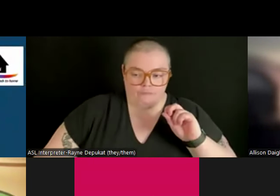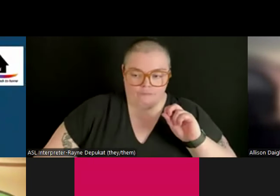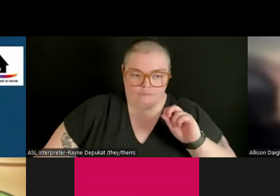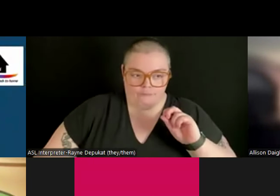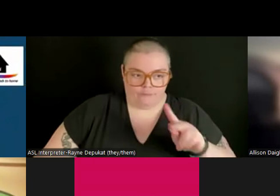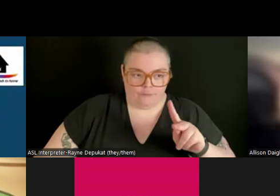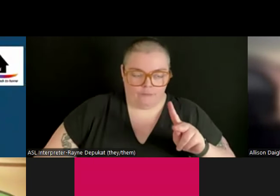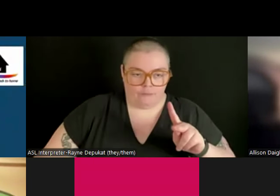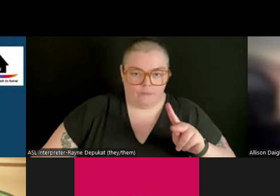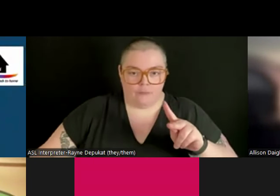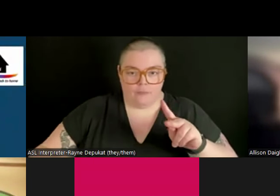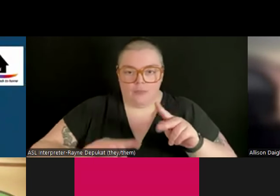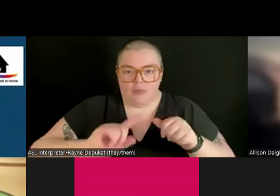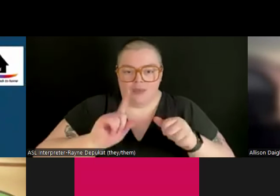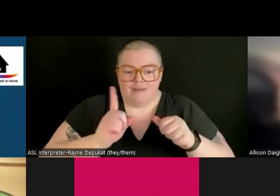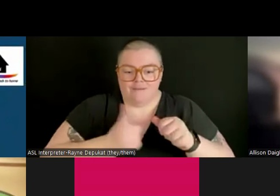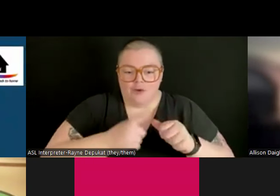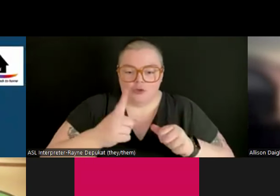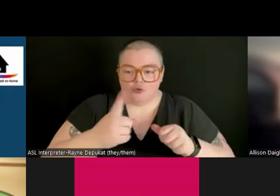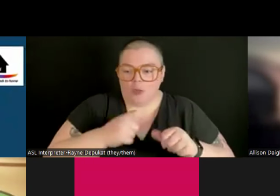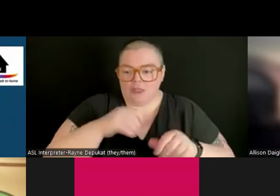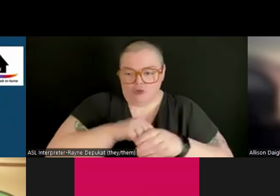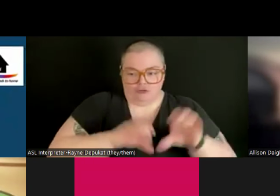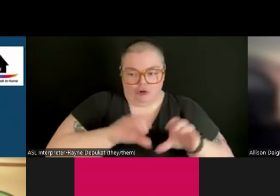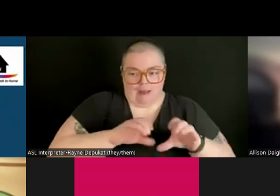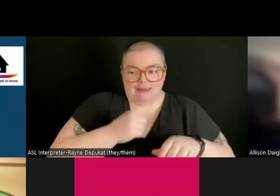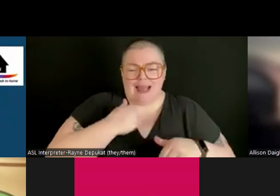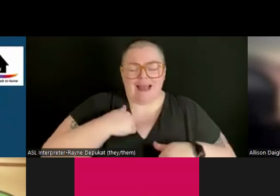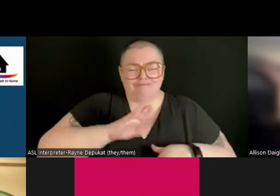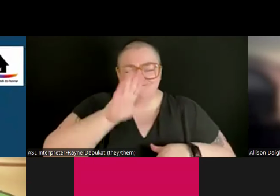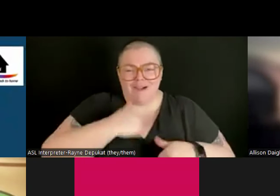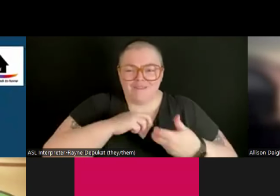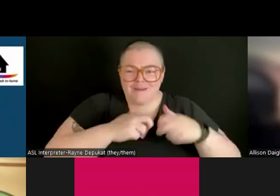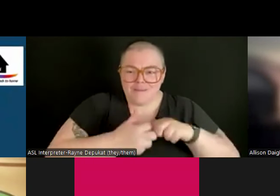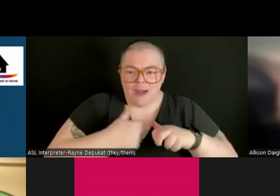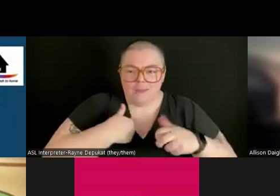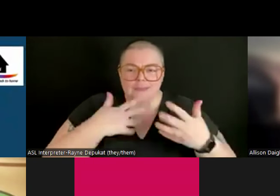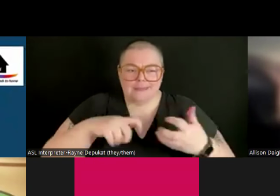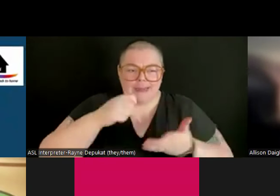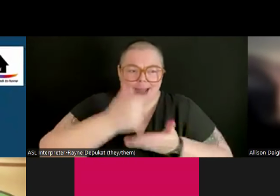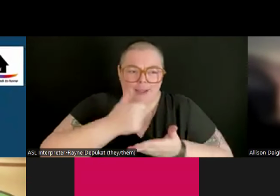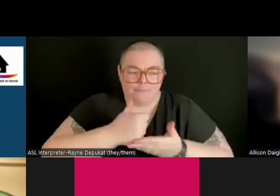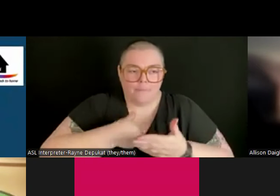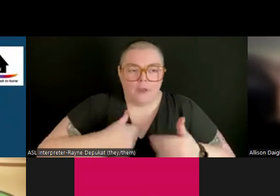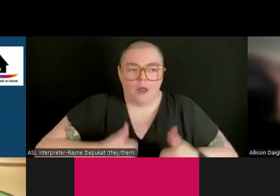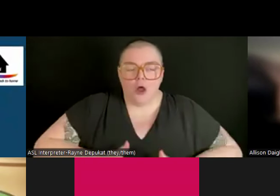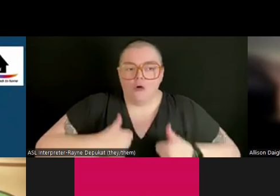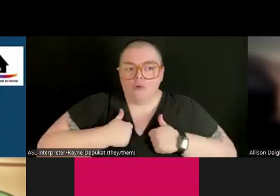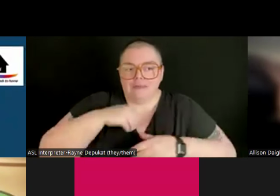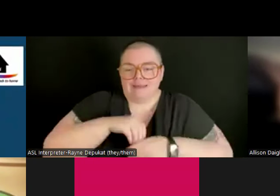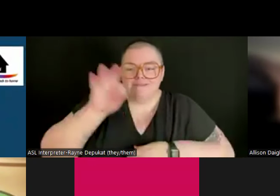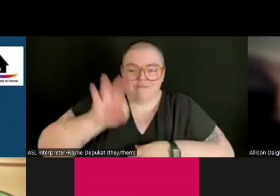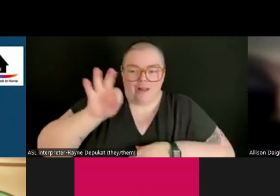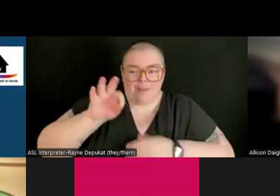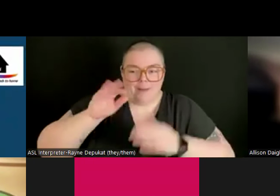All right, the first question is, hello, I have problems. I want help now. I'm a resident at Framingham Housing